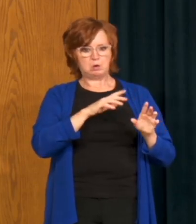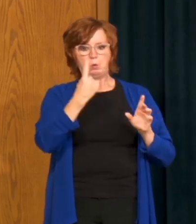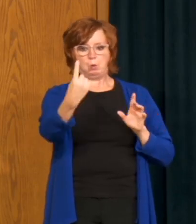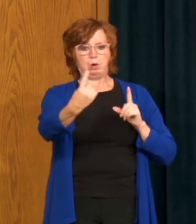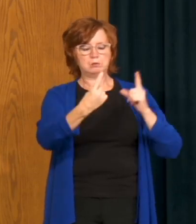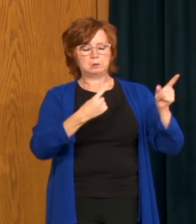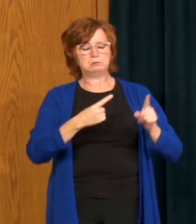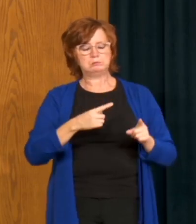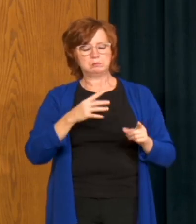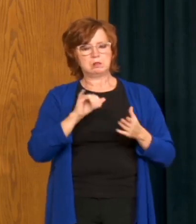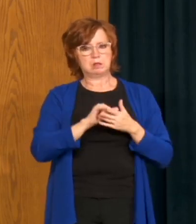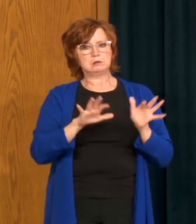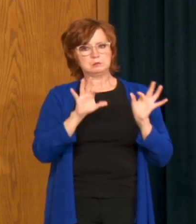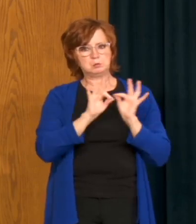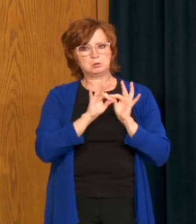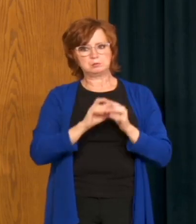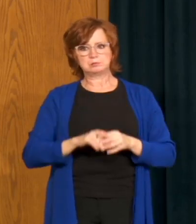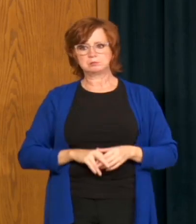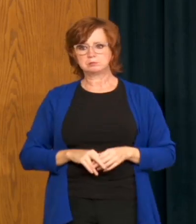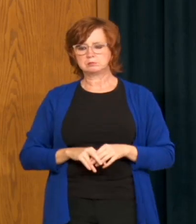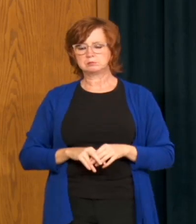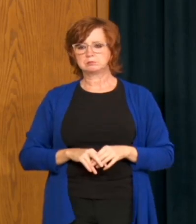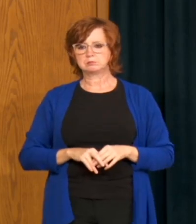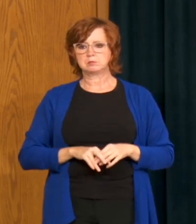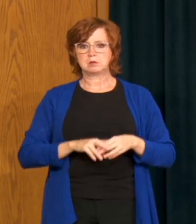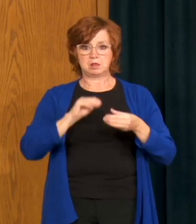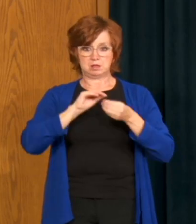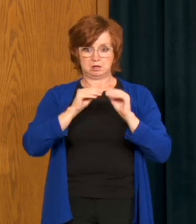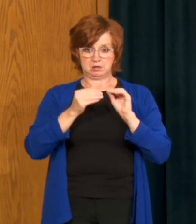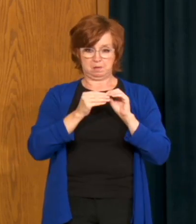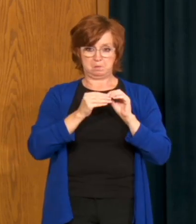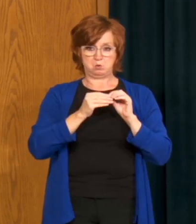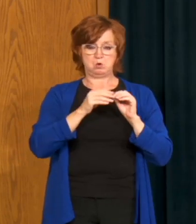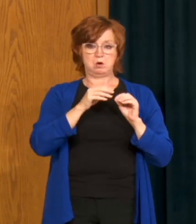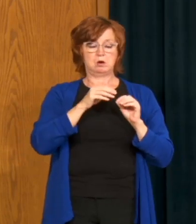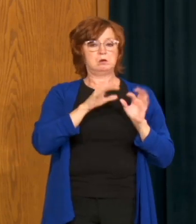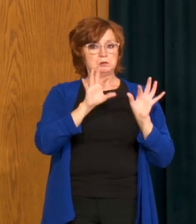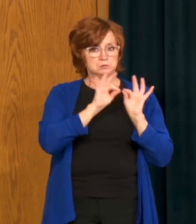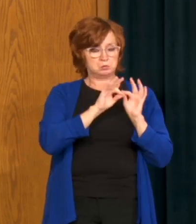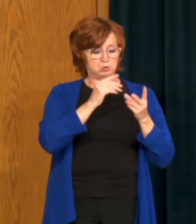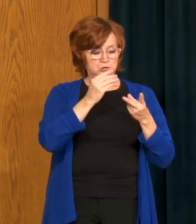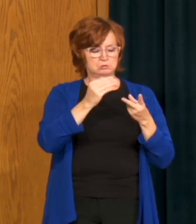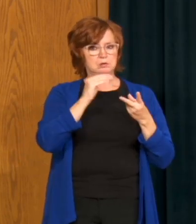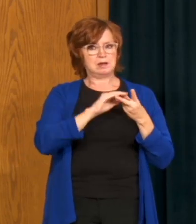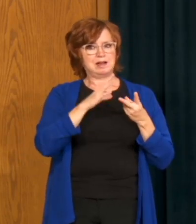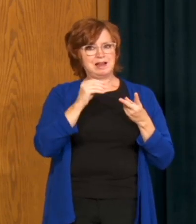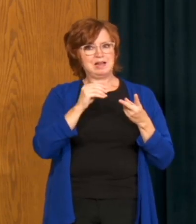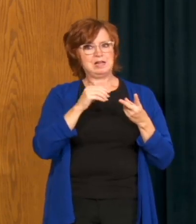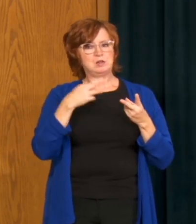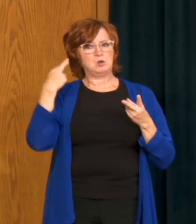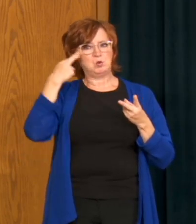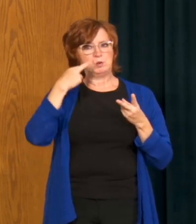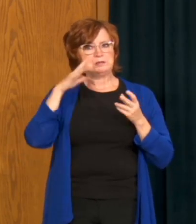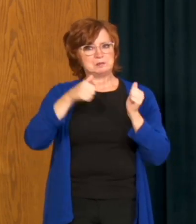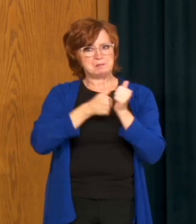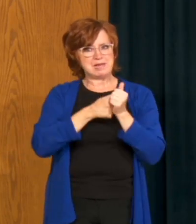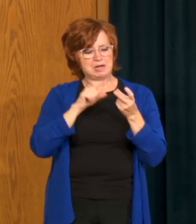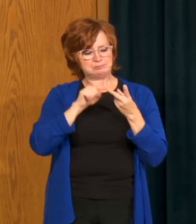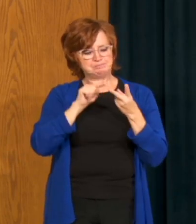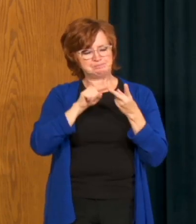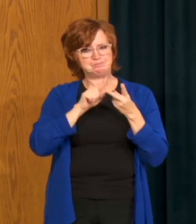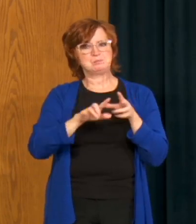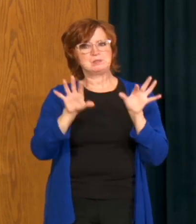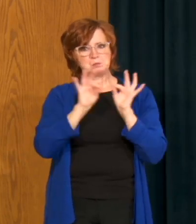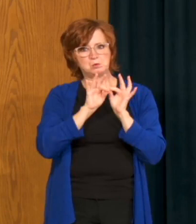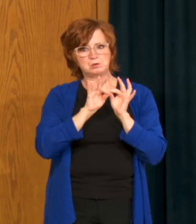on the numbers, but the settings. And with the sectors that have reopened, I think on the one hand, it's very reassuring that we haven't seen transmission